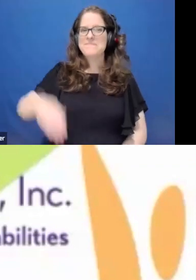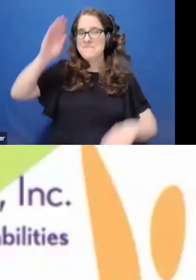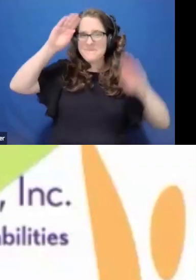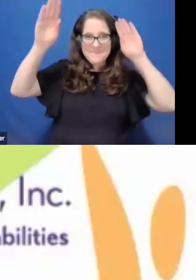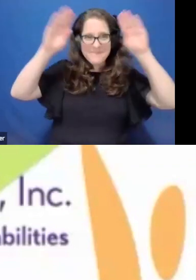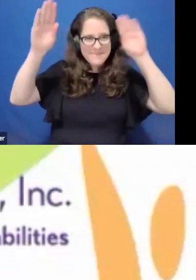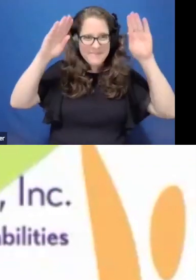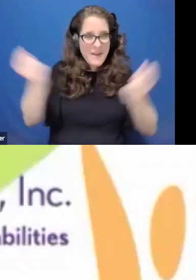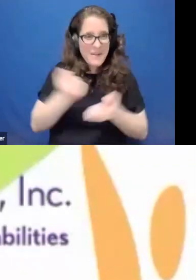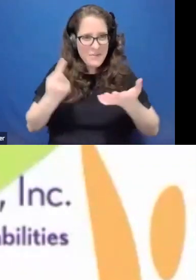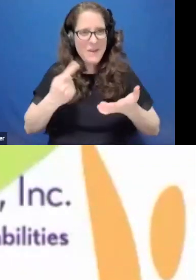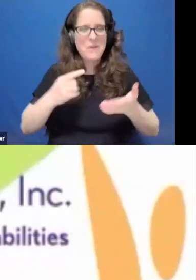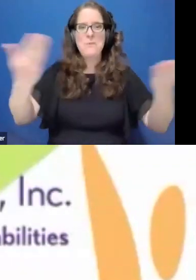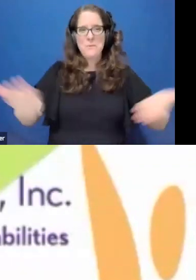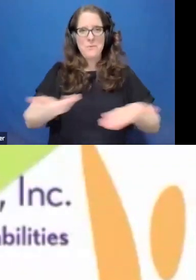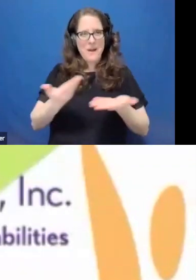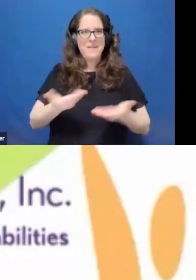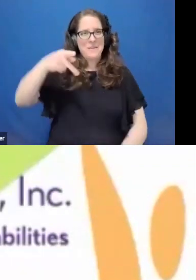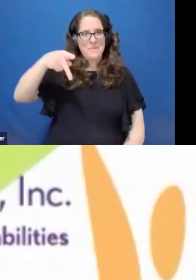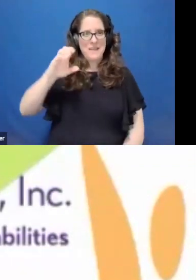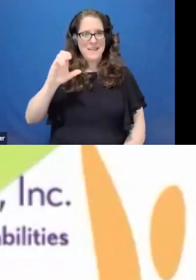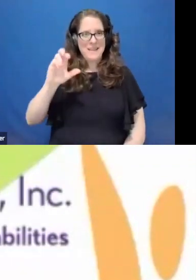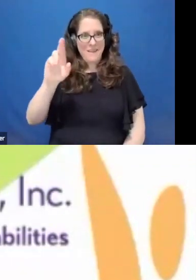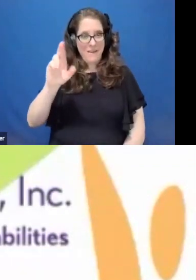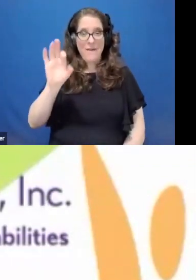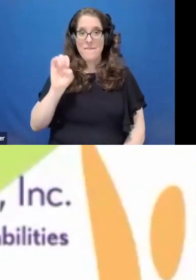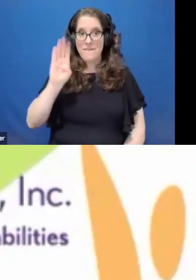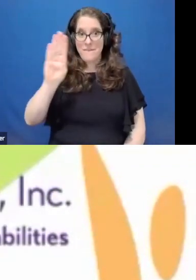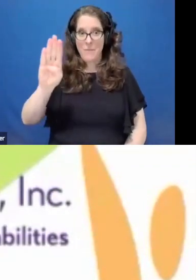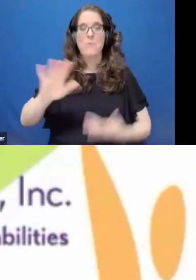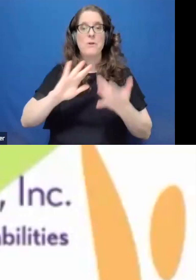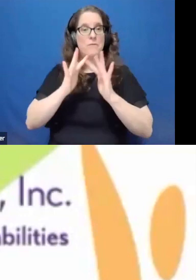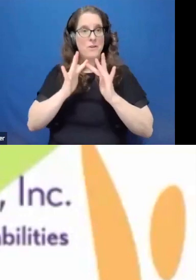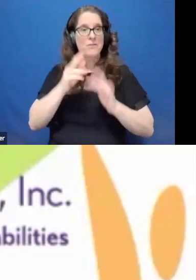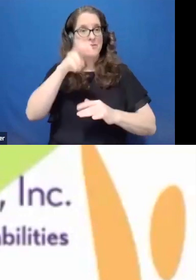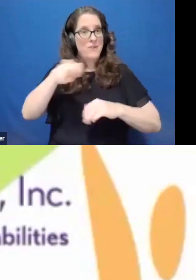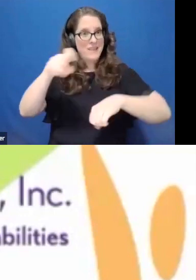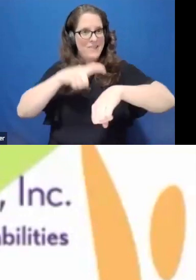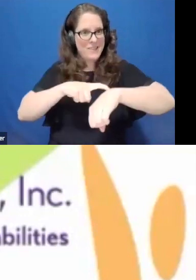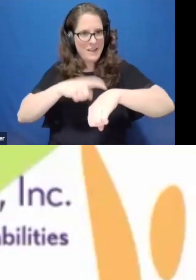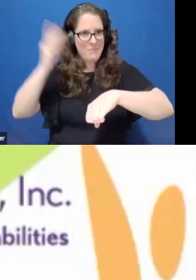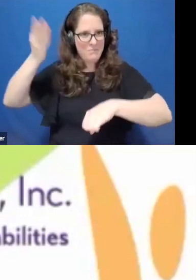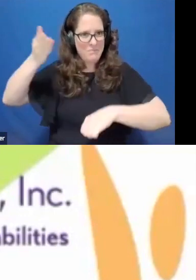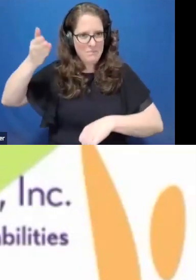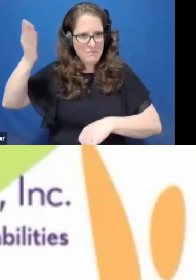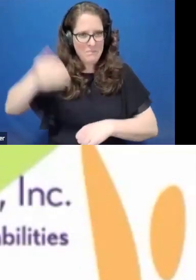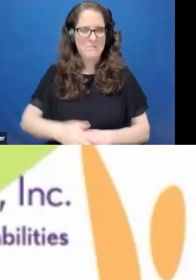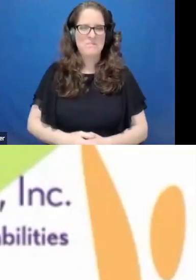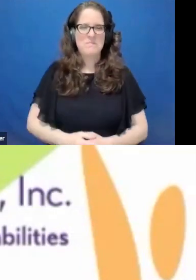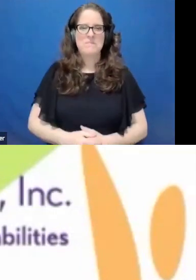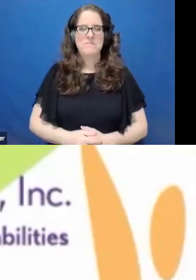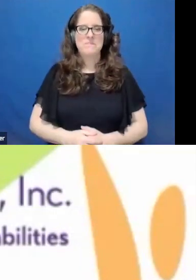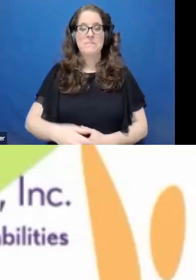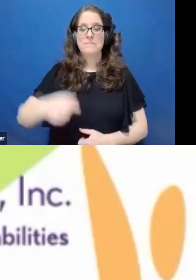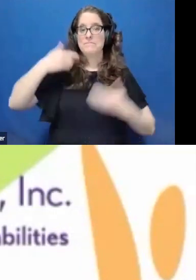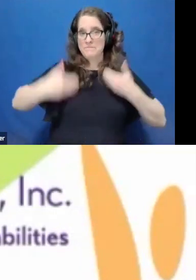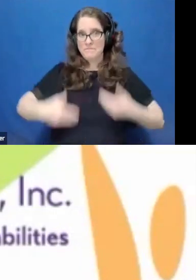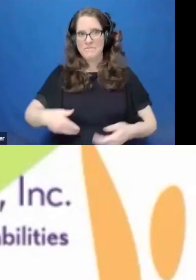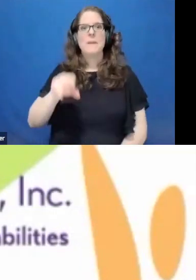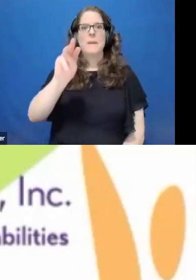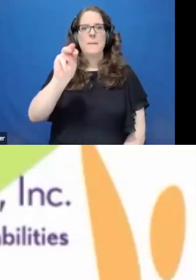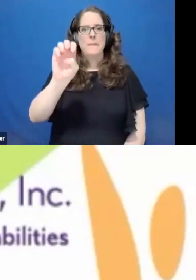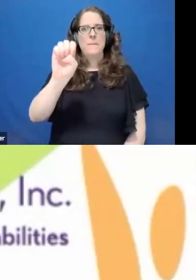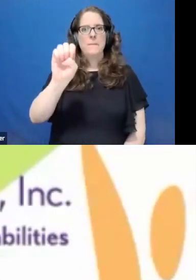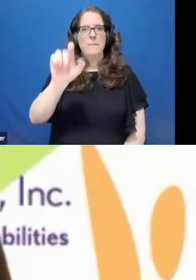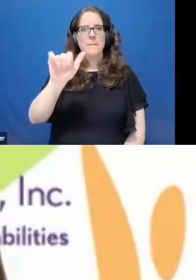Hello, everyone, and welcome to PCR's February Virtual Transition Times. My name is Melissa Wyman,